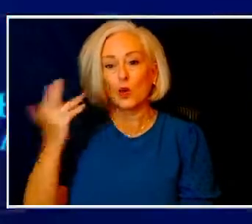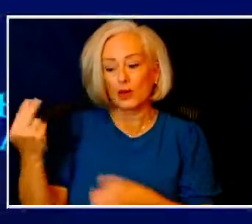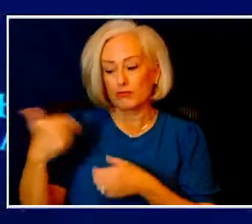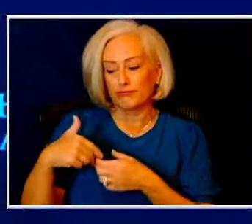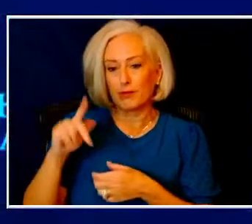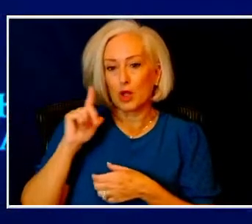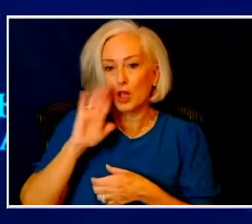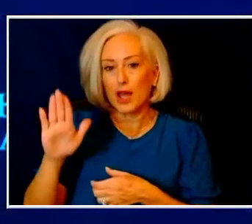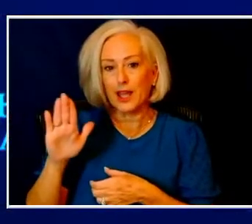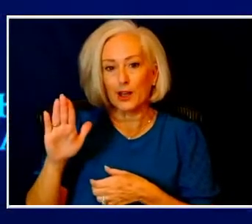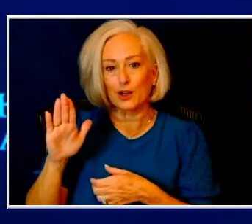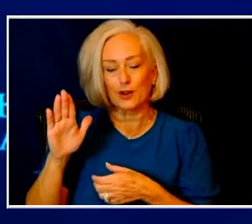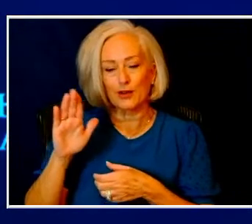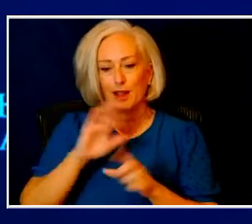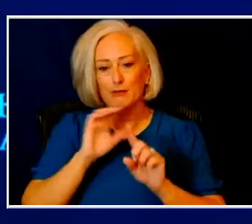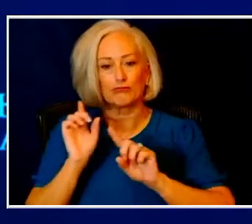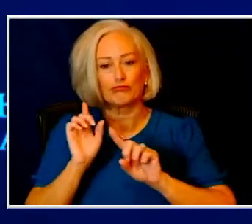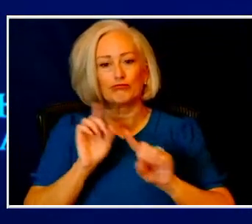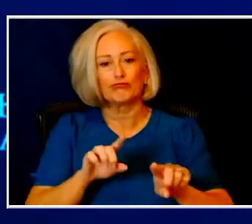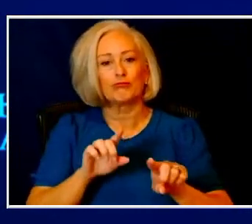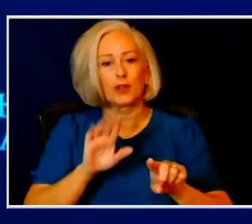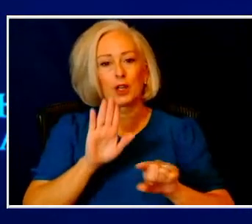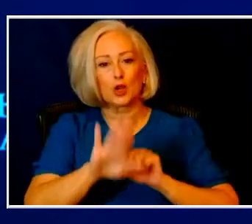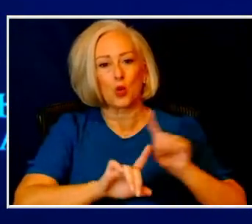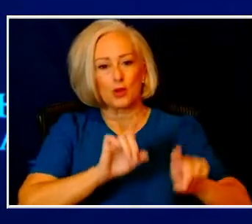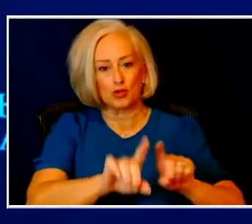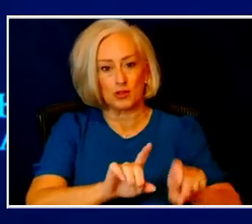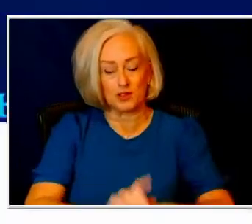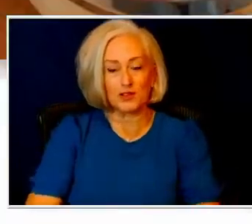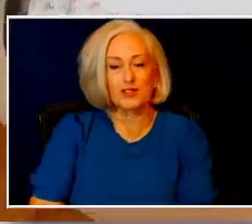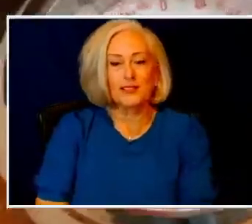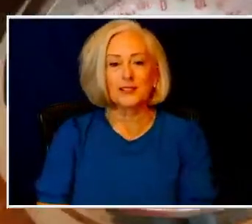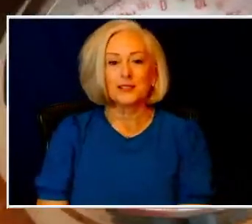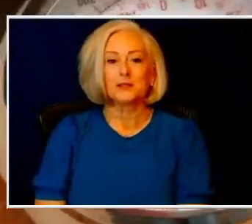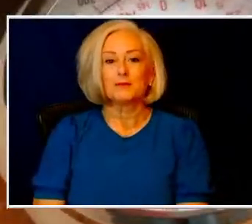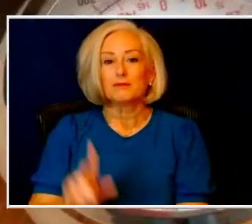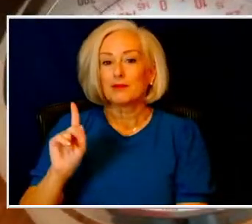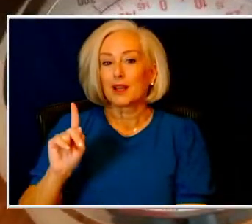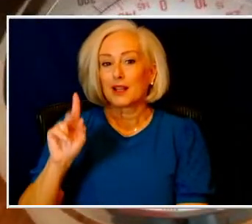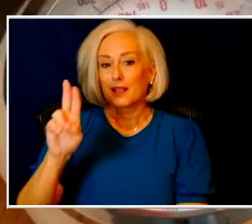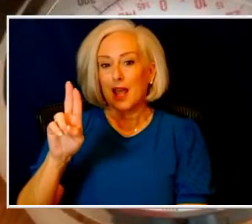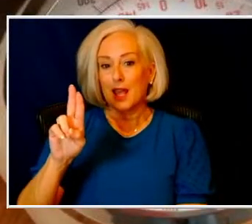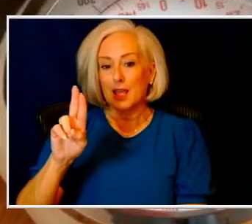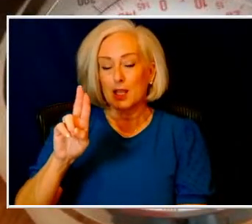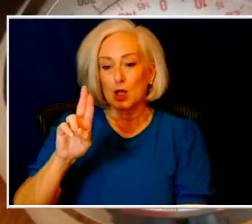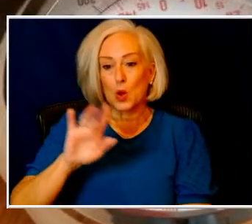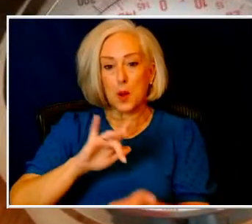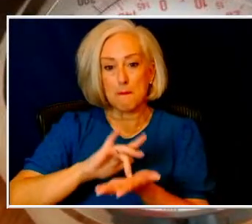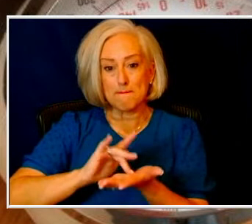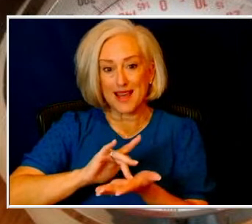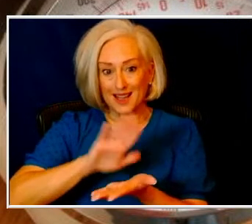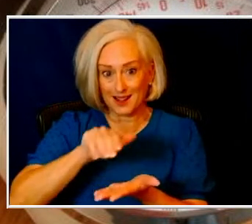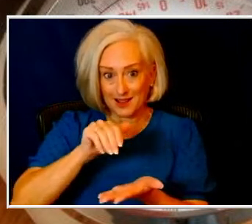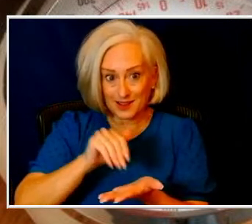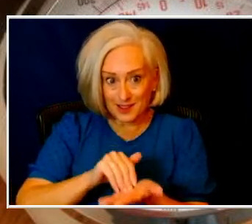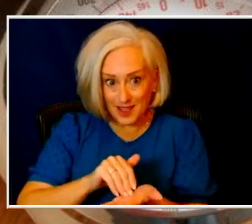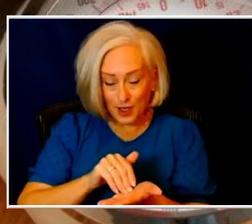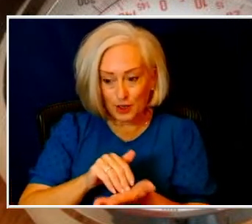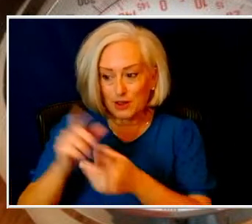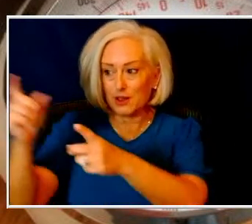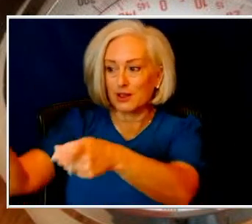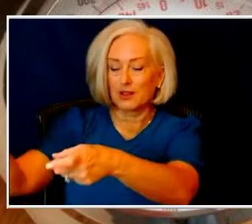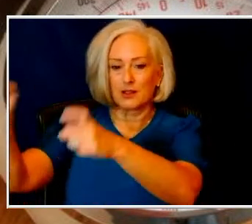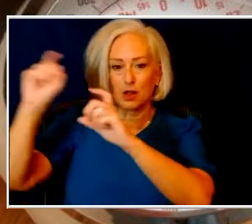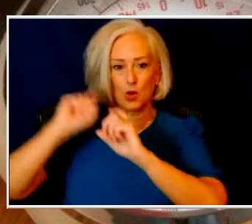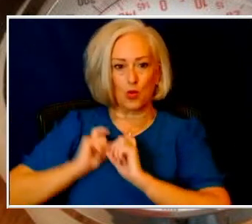First, a few things you need to know. KU Medical Center has been awarded a $12 million, guys,